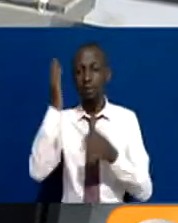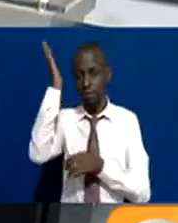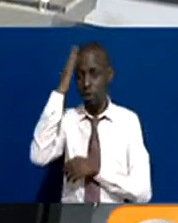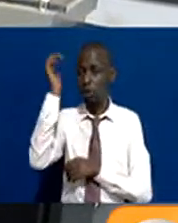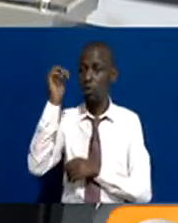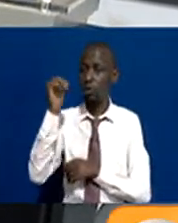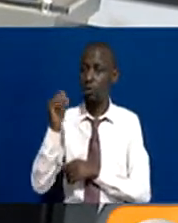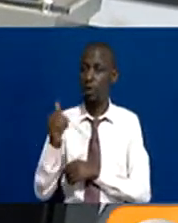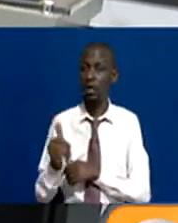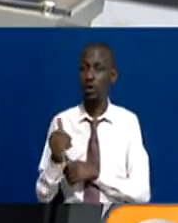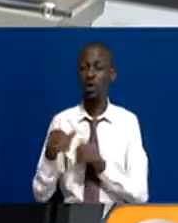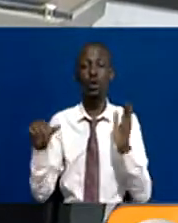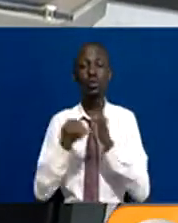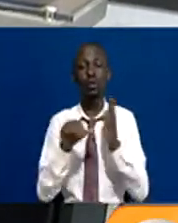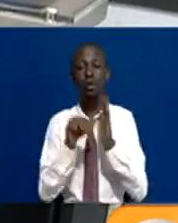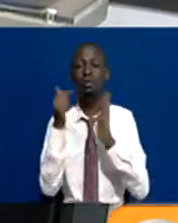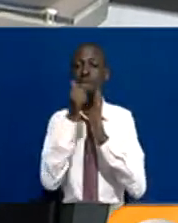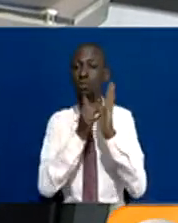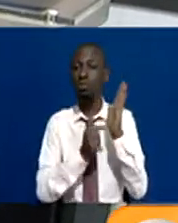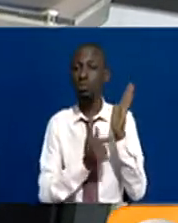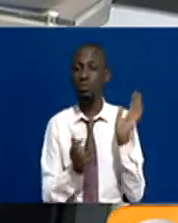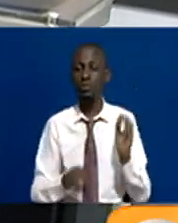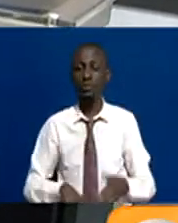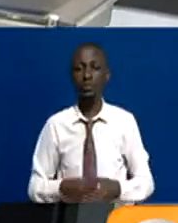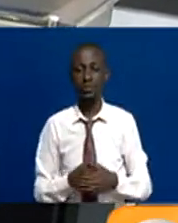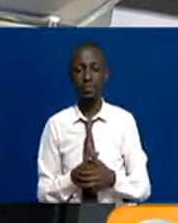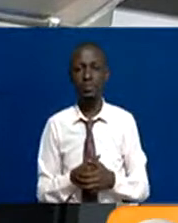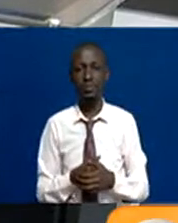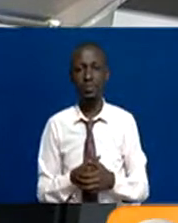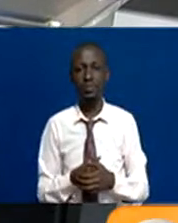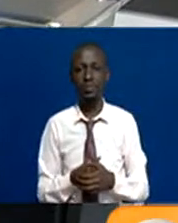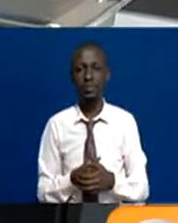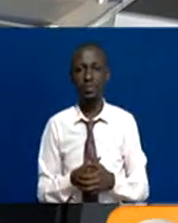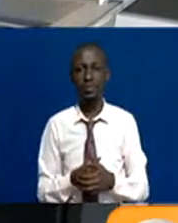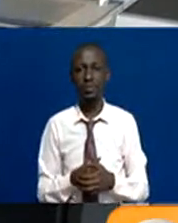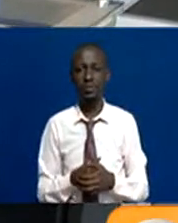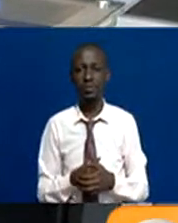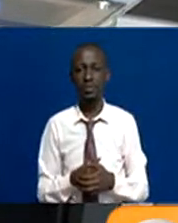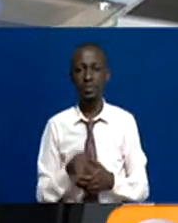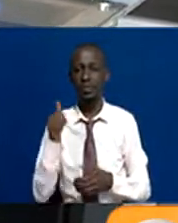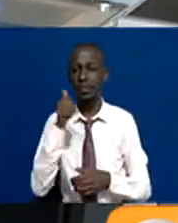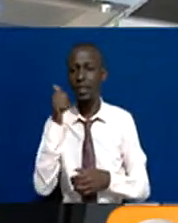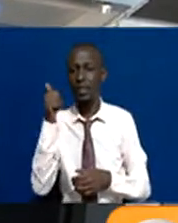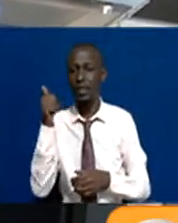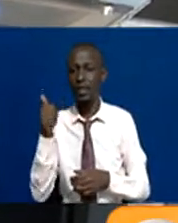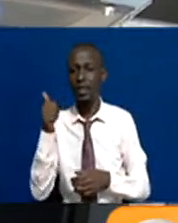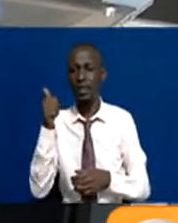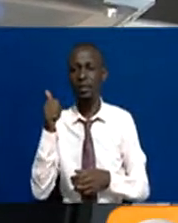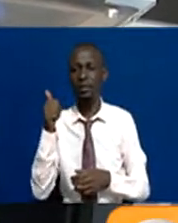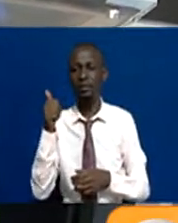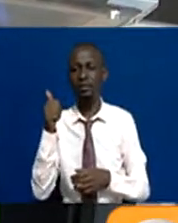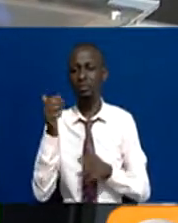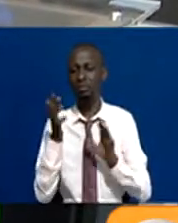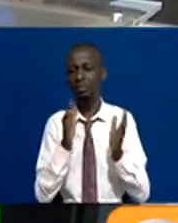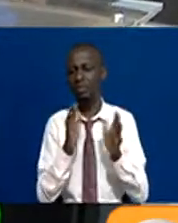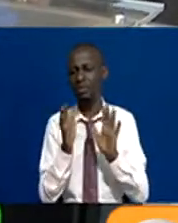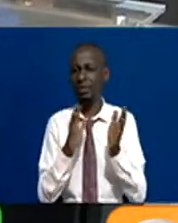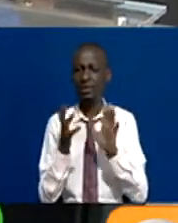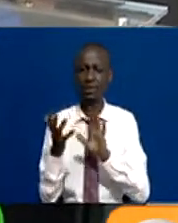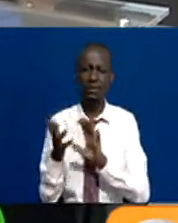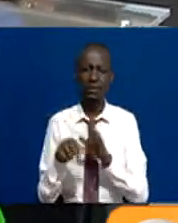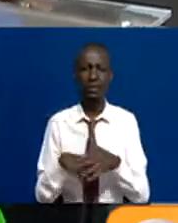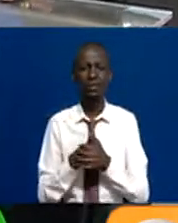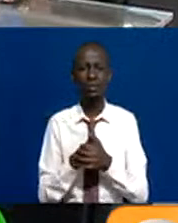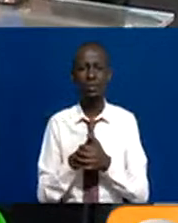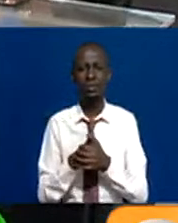this is actually a problem. There are some that are very subtle, extremely subtle, that it also